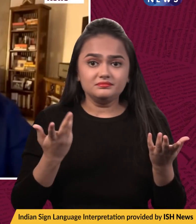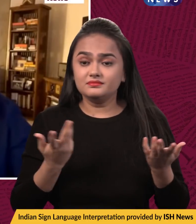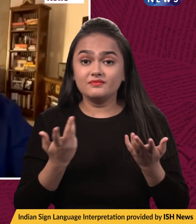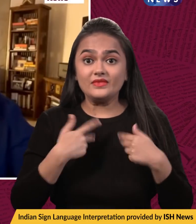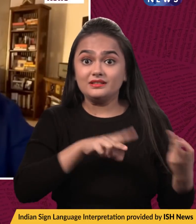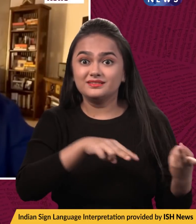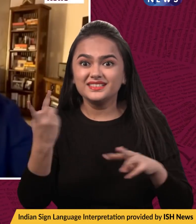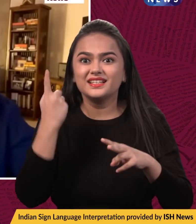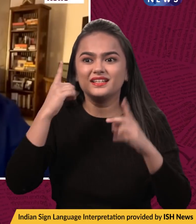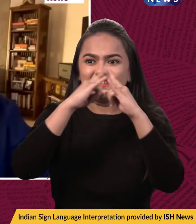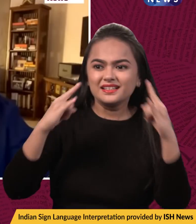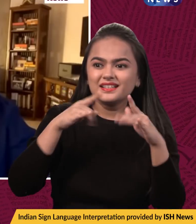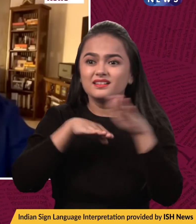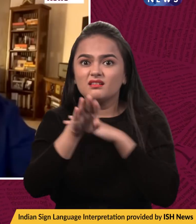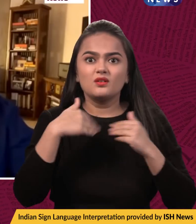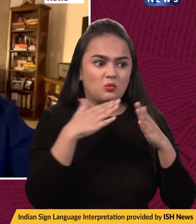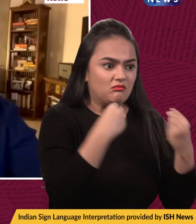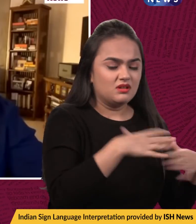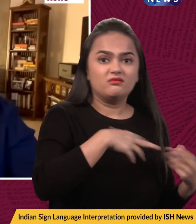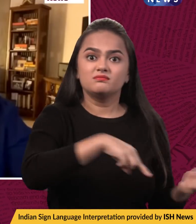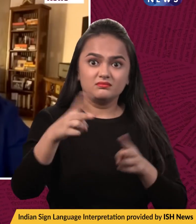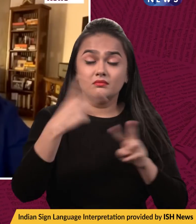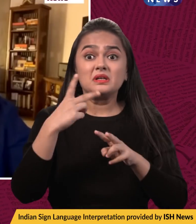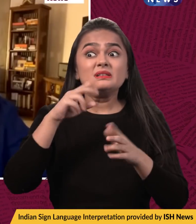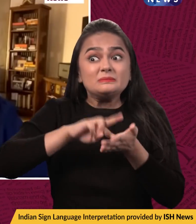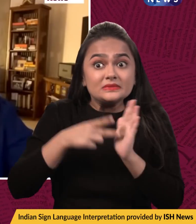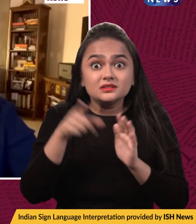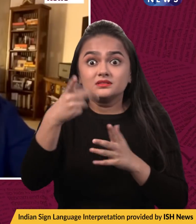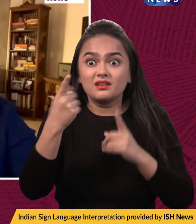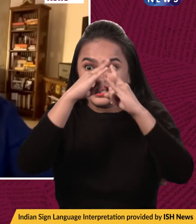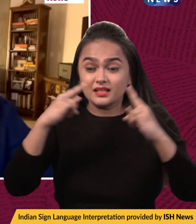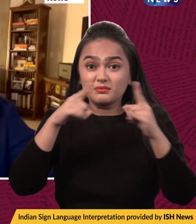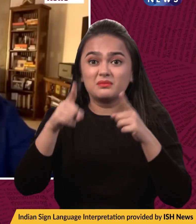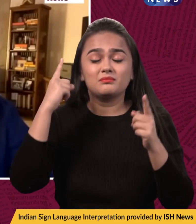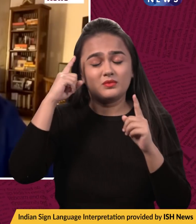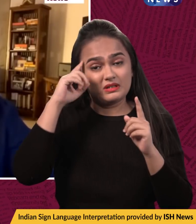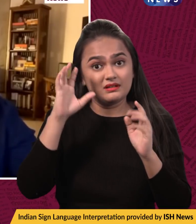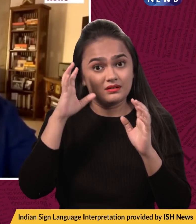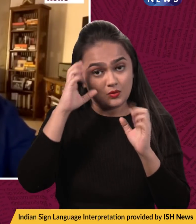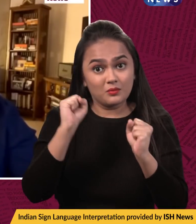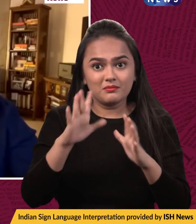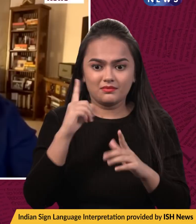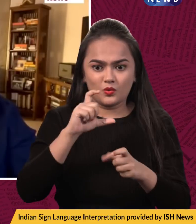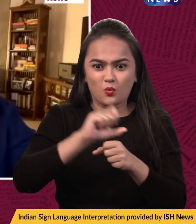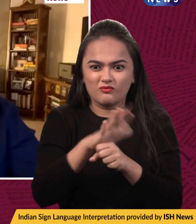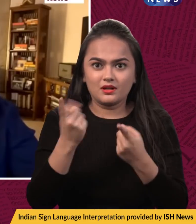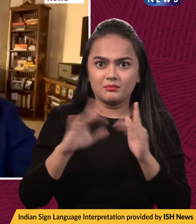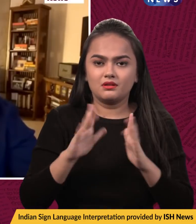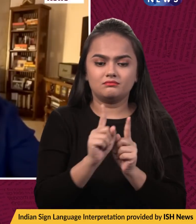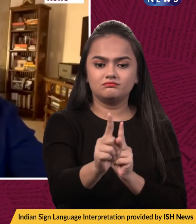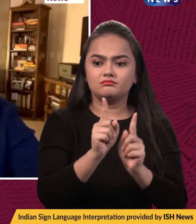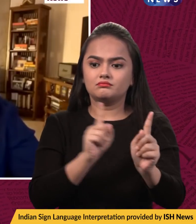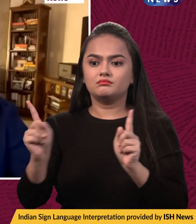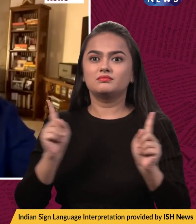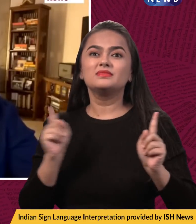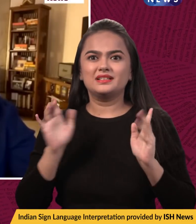into rescue and relief camps, which means that they will have to be rescue and relief camps that also keep in mind the COVID situation and maintain some sort